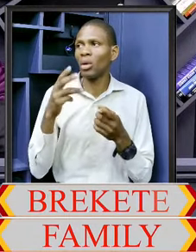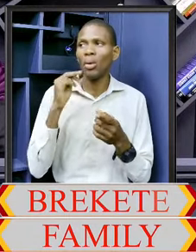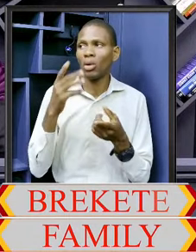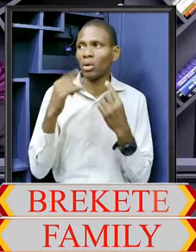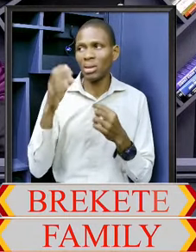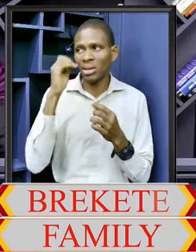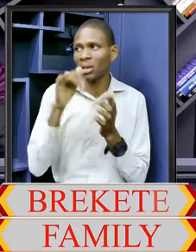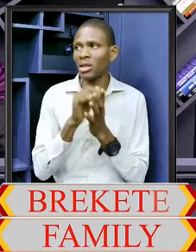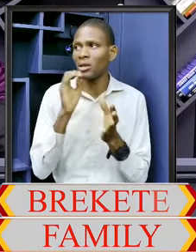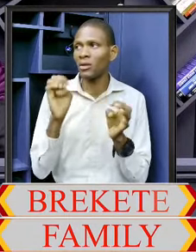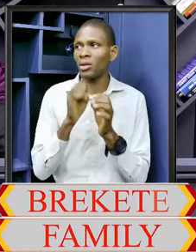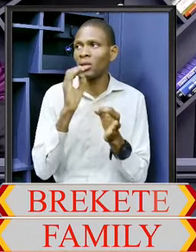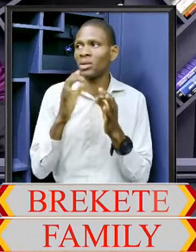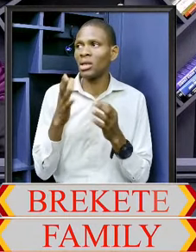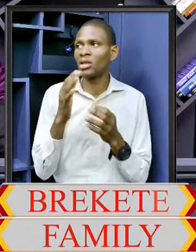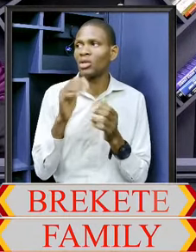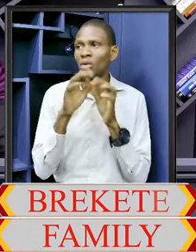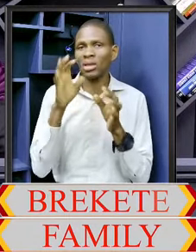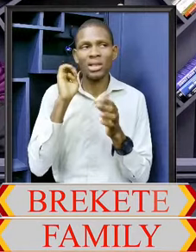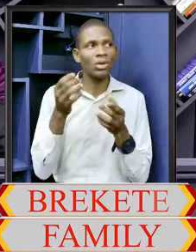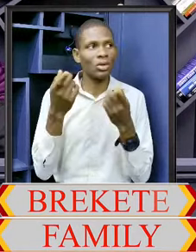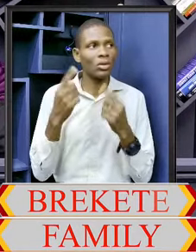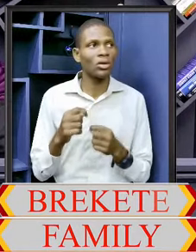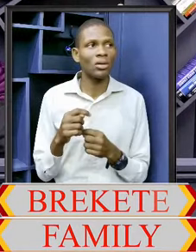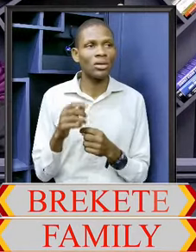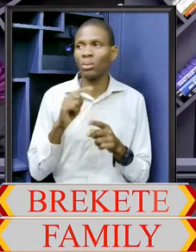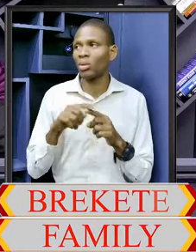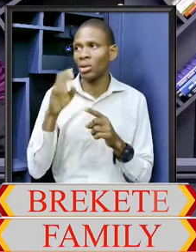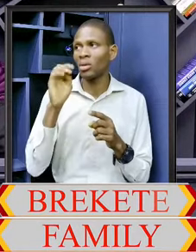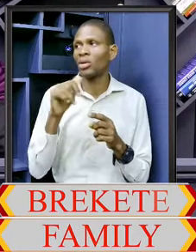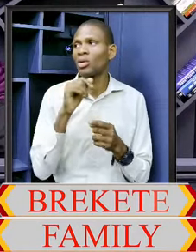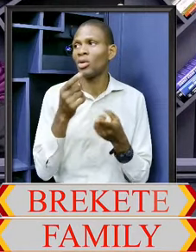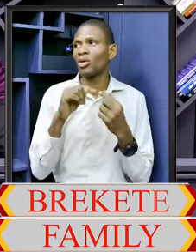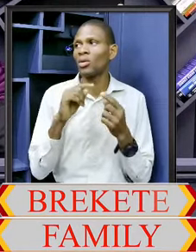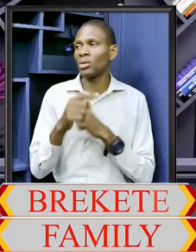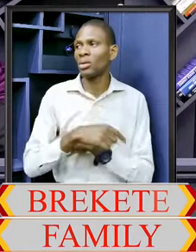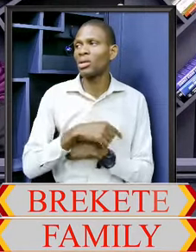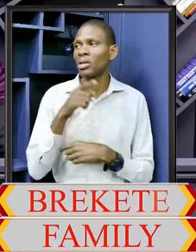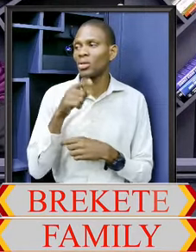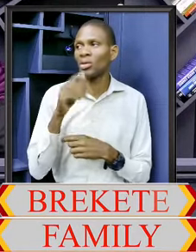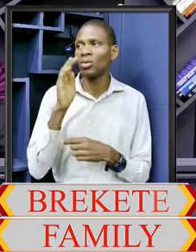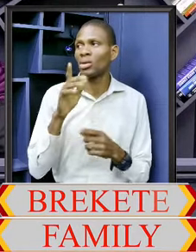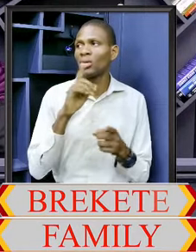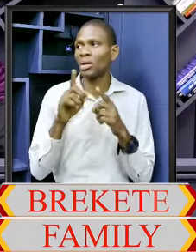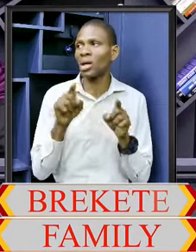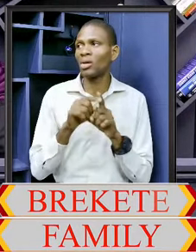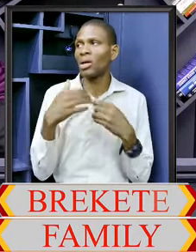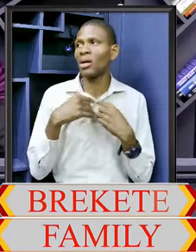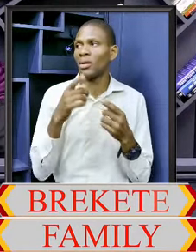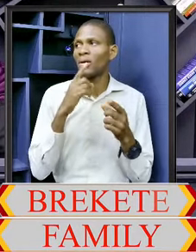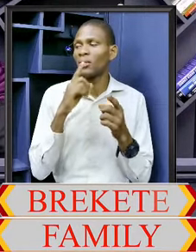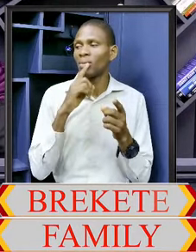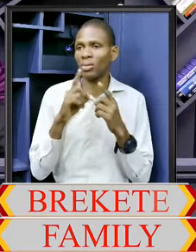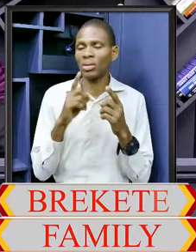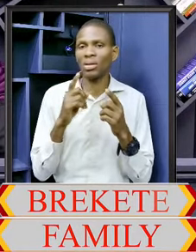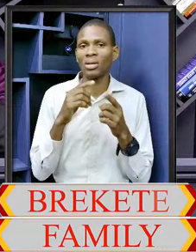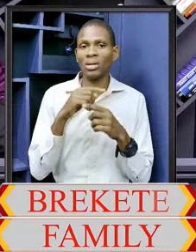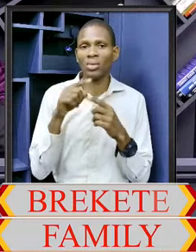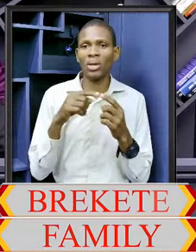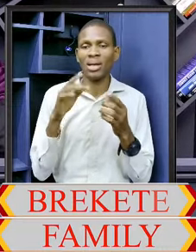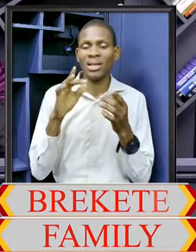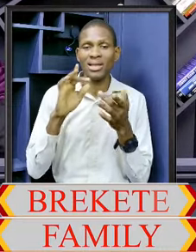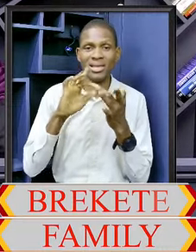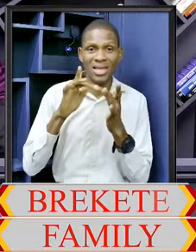said, even if there's nothing, he's going to come. He no go talk today. Yes, sir. Now you go talk as okay. You don't talk. It's okay. When network